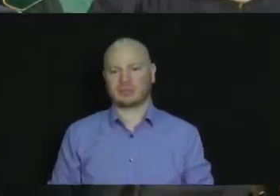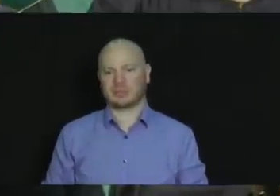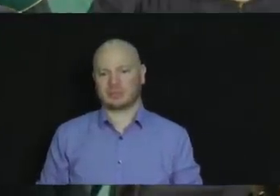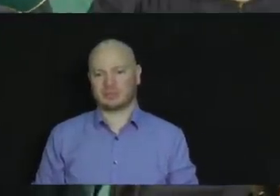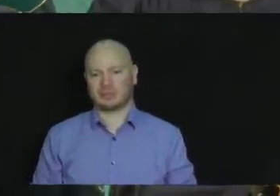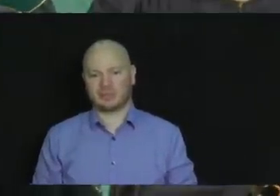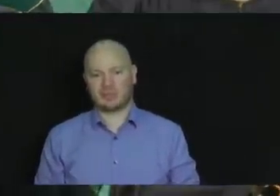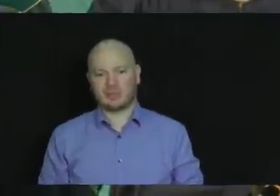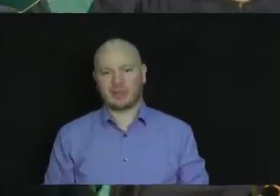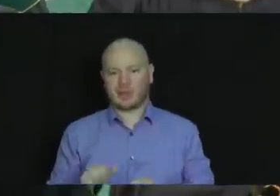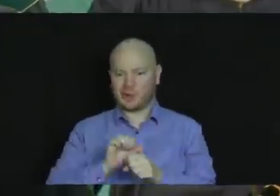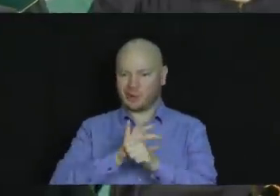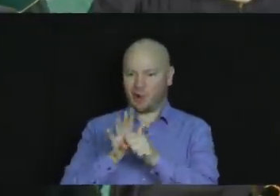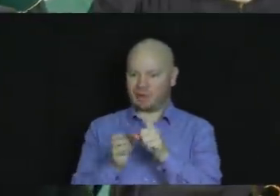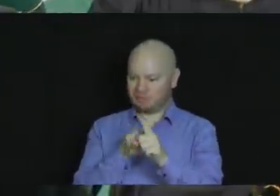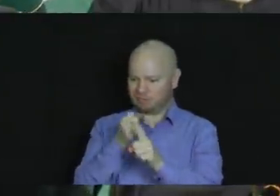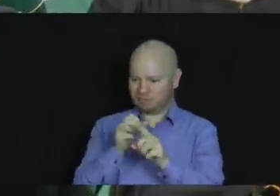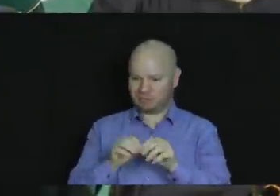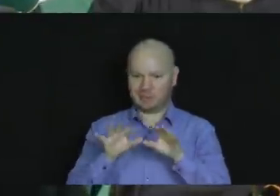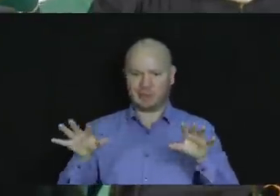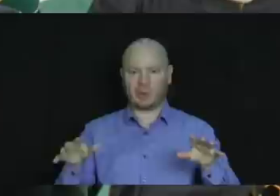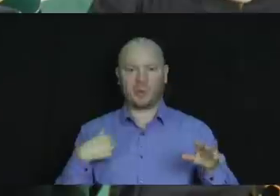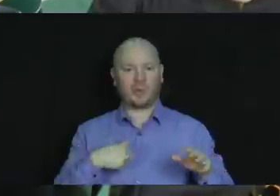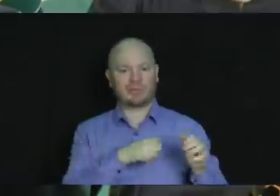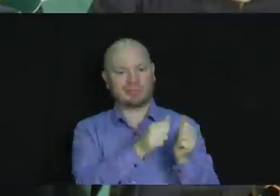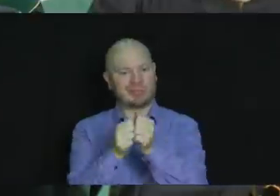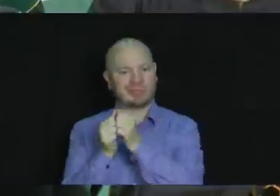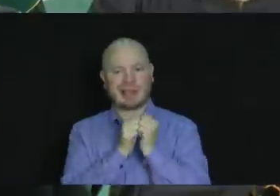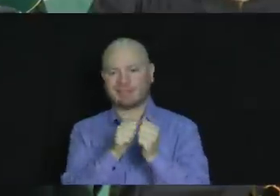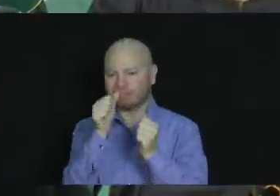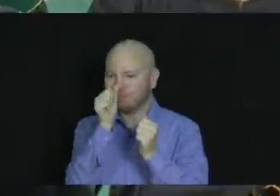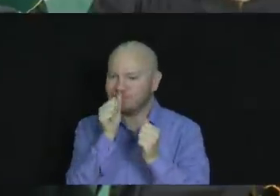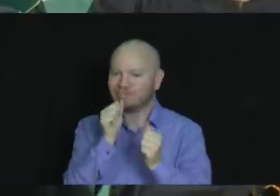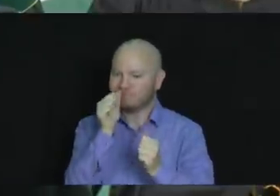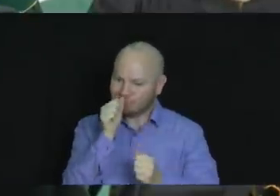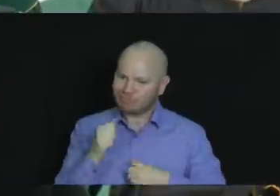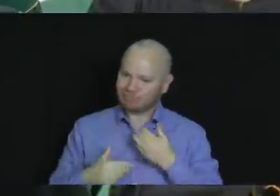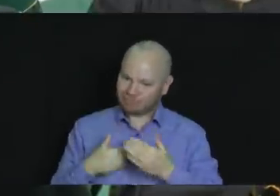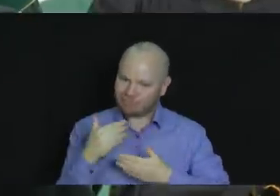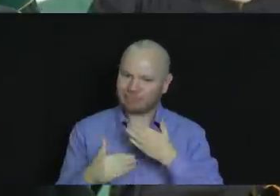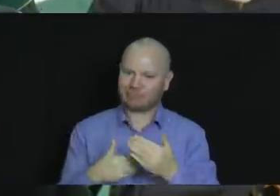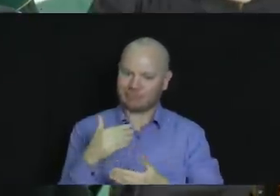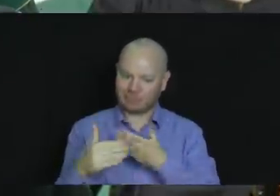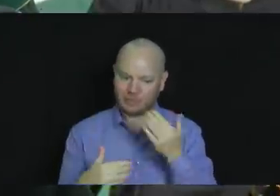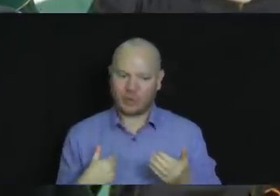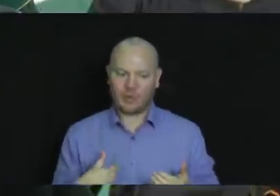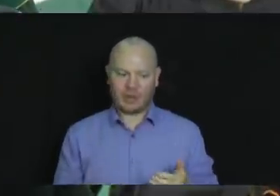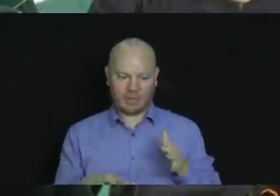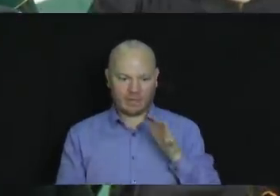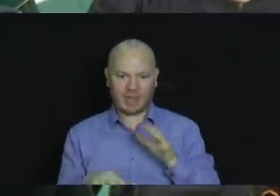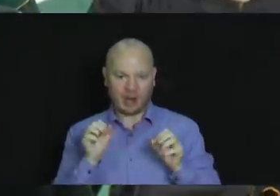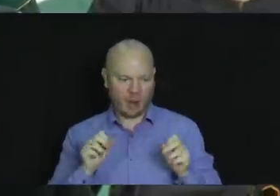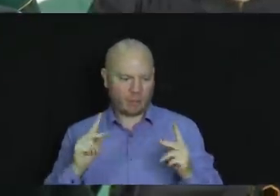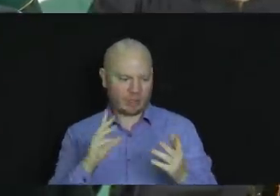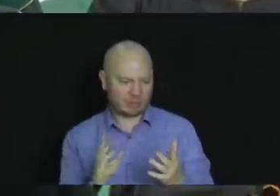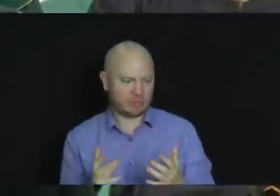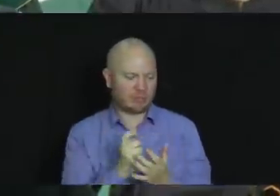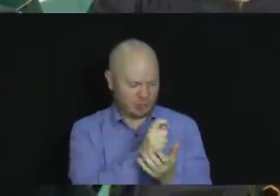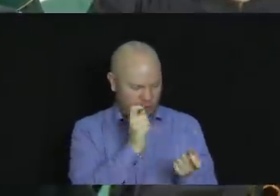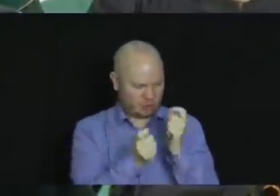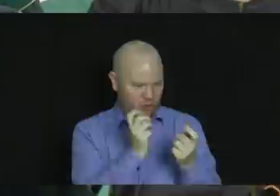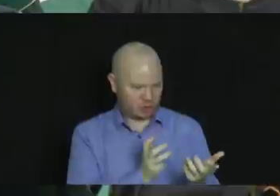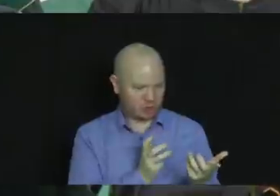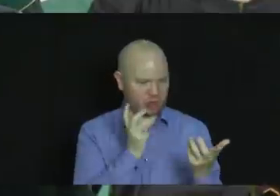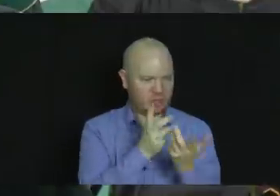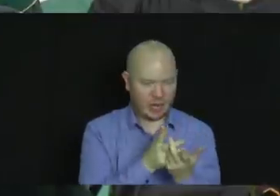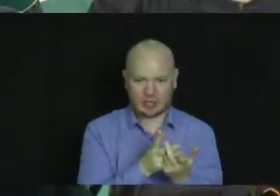of the pandemic. But together, we've also discovered opportunities to adapt, innovate, and contribute in